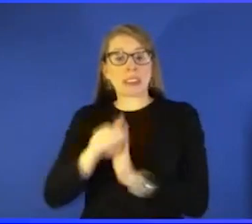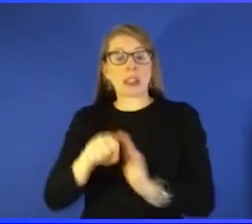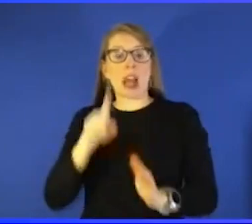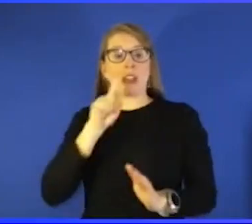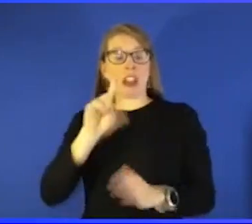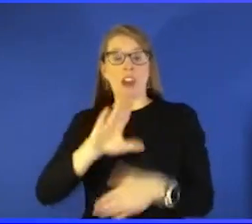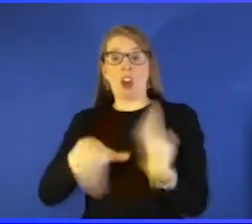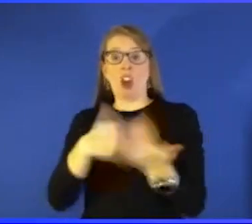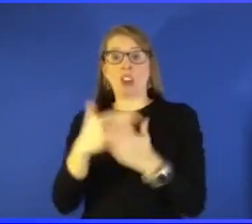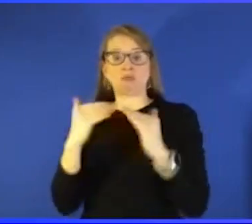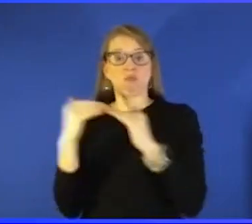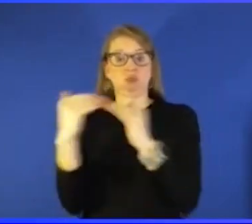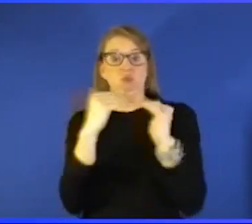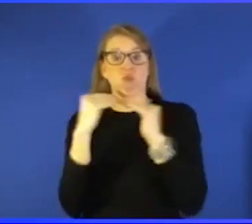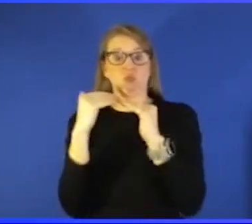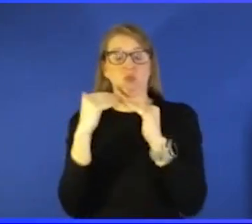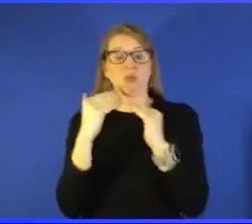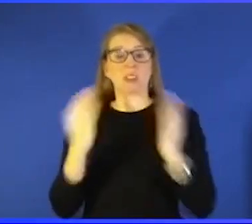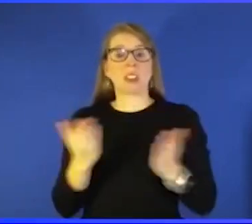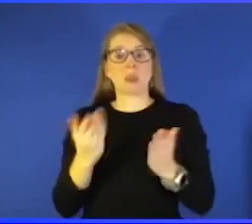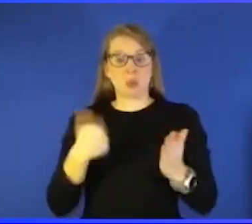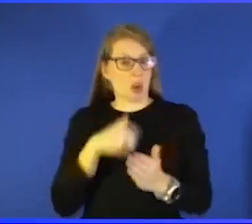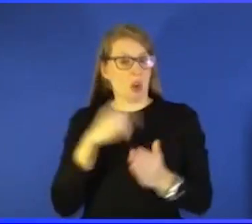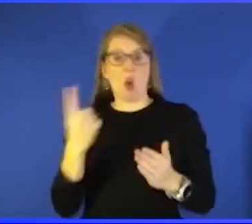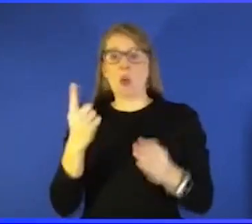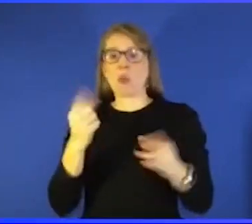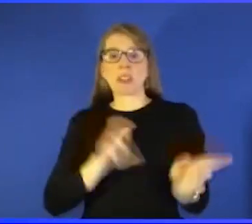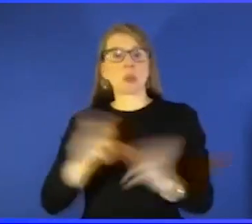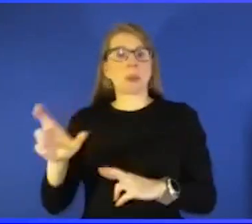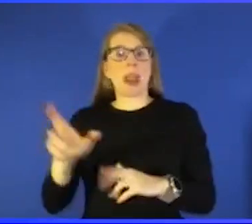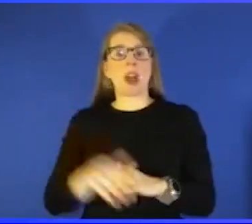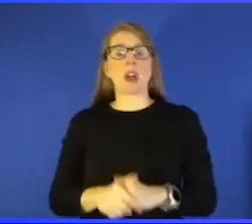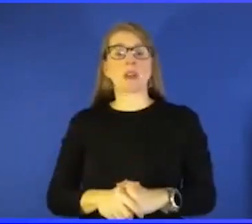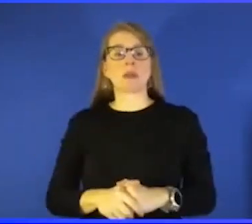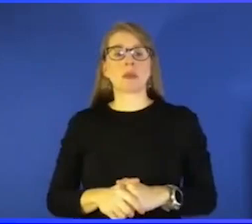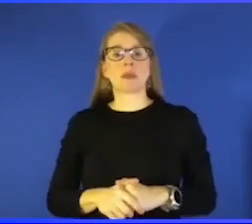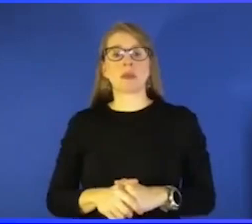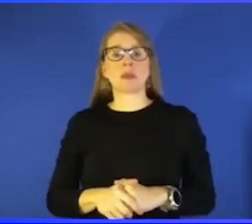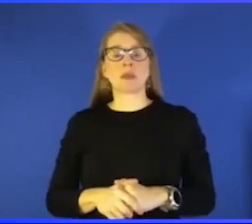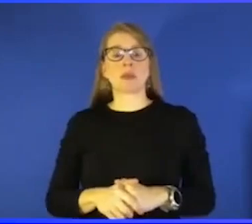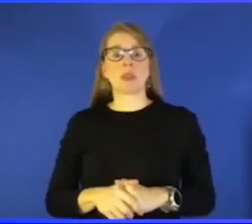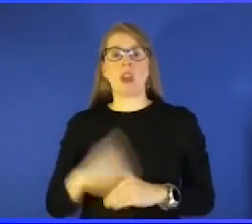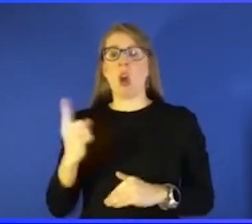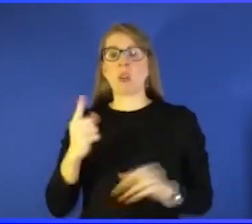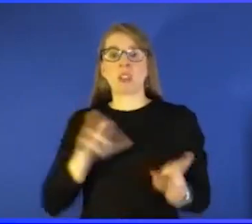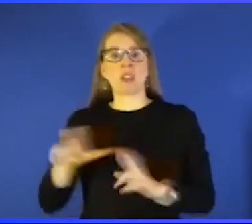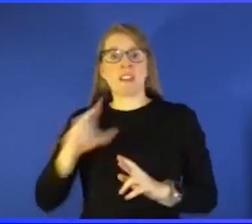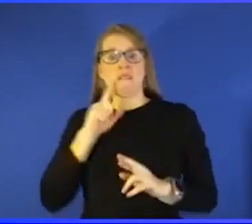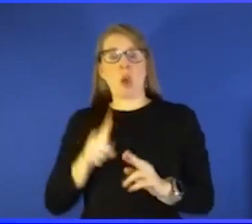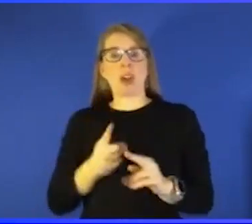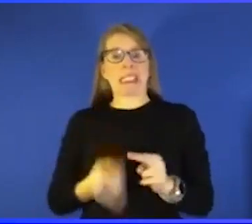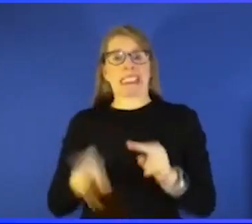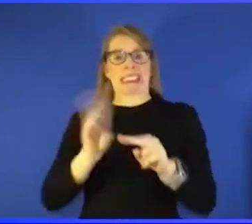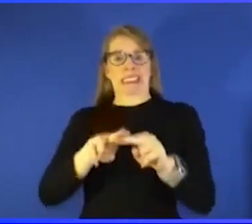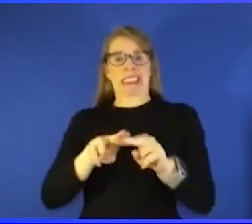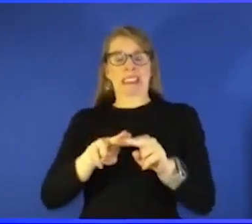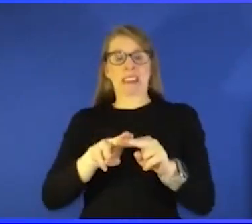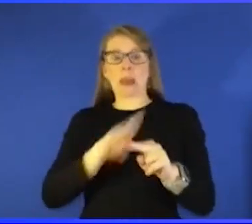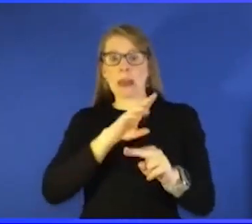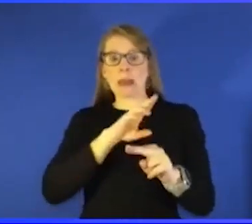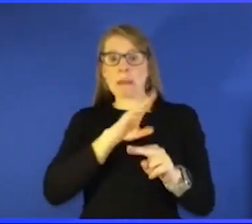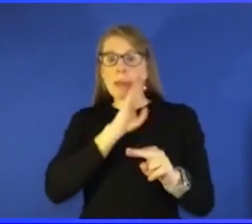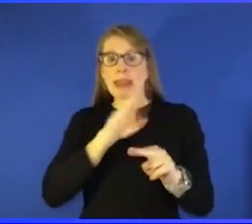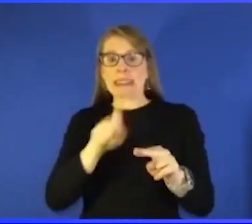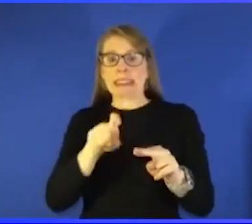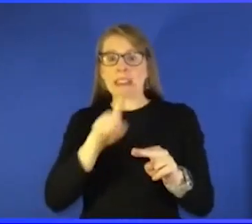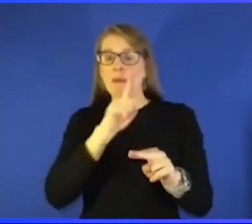today are. We are always prepared, bracing, always ready for that increased capacity for